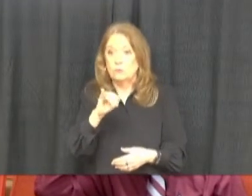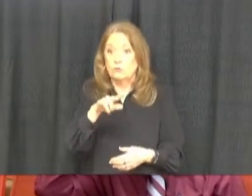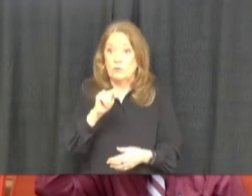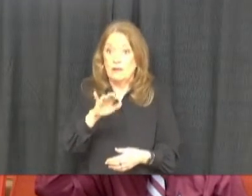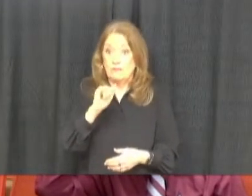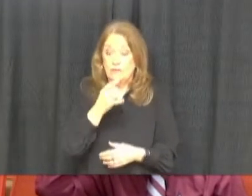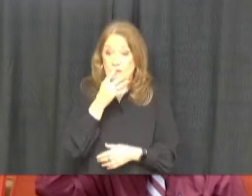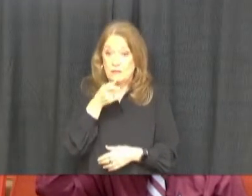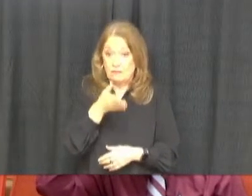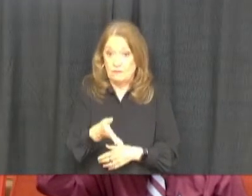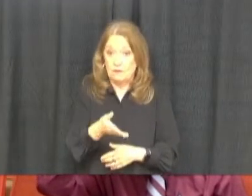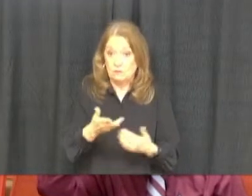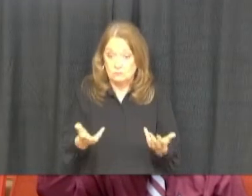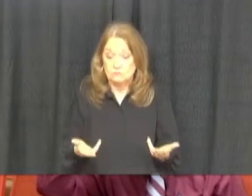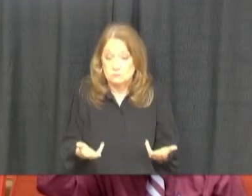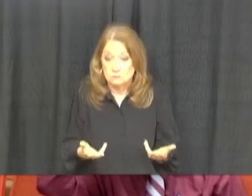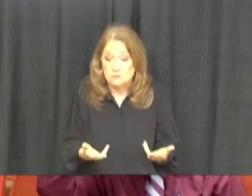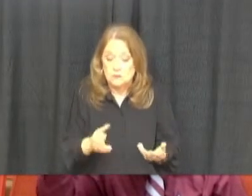light there.